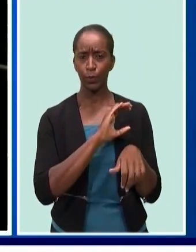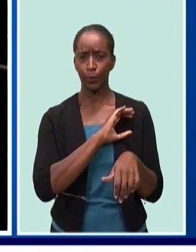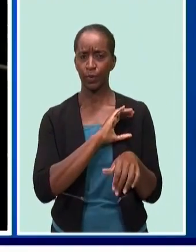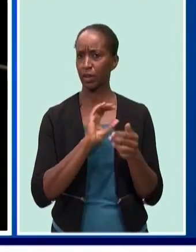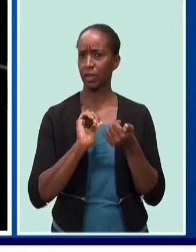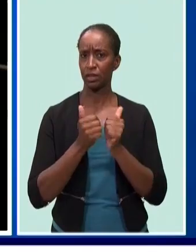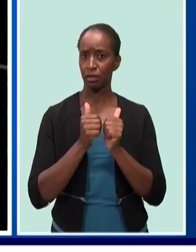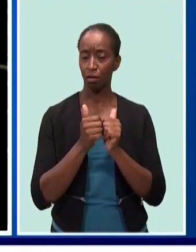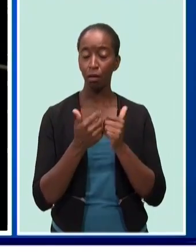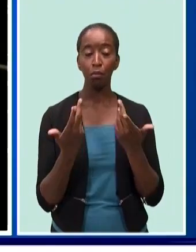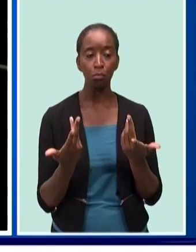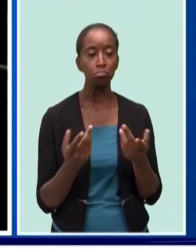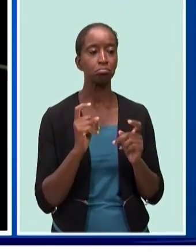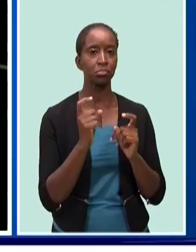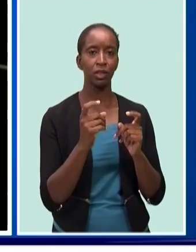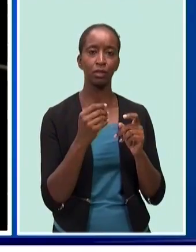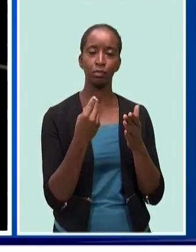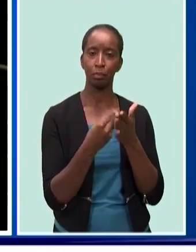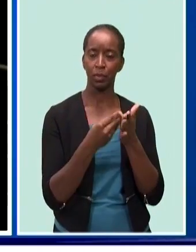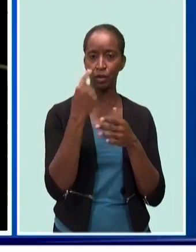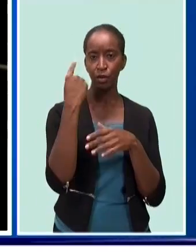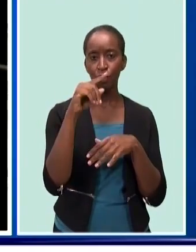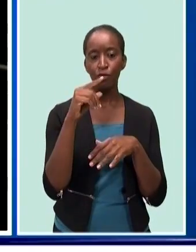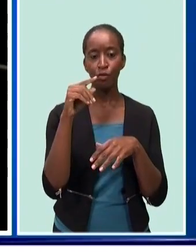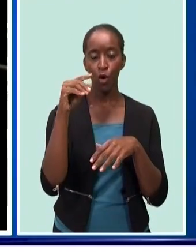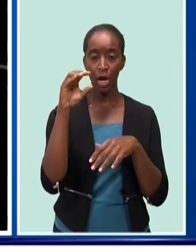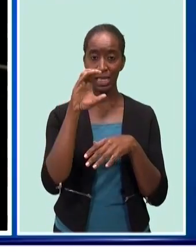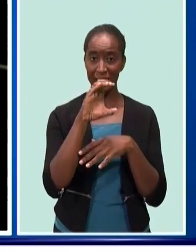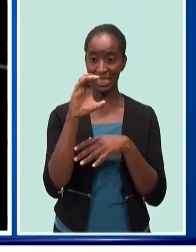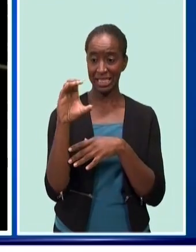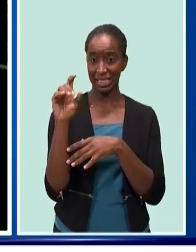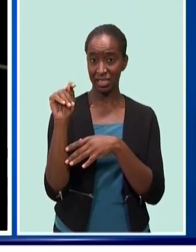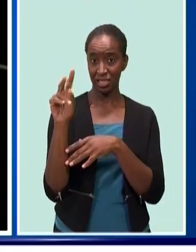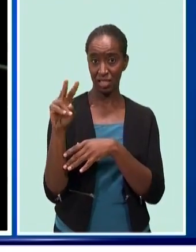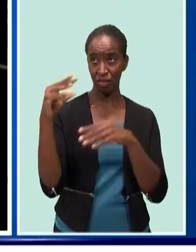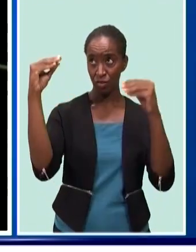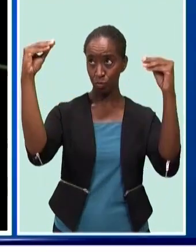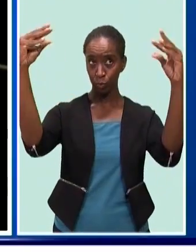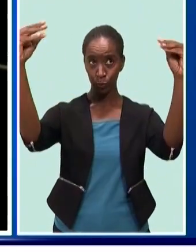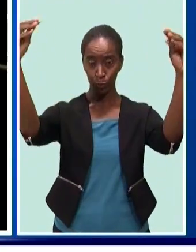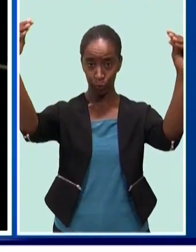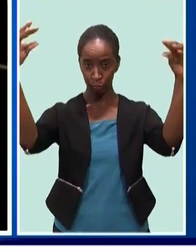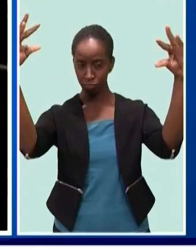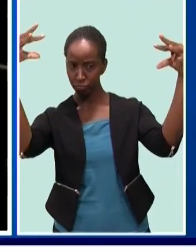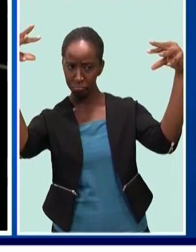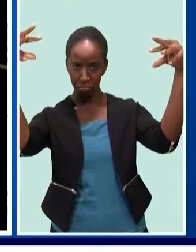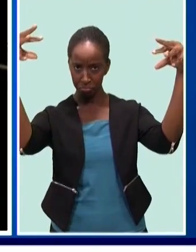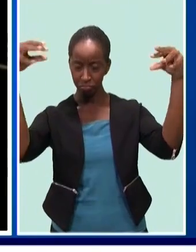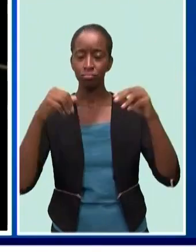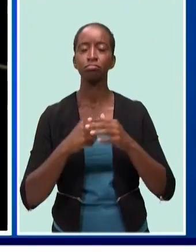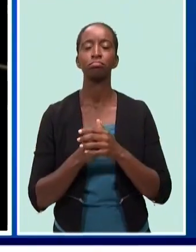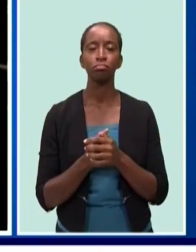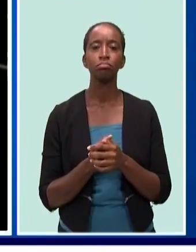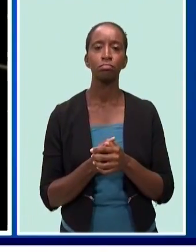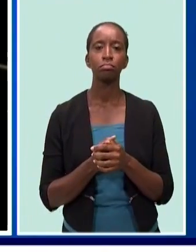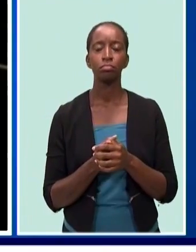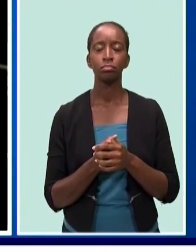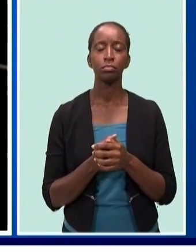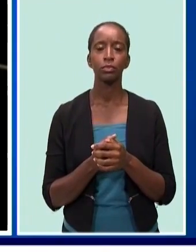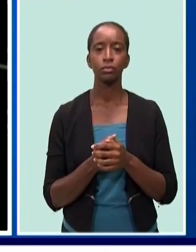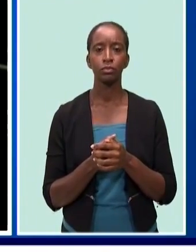CCTV cameras to be placed on the West Coast. And this, of course, is a further commitment to the police, given